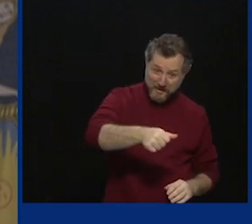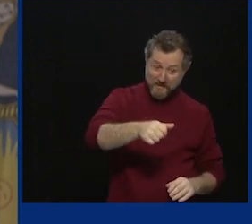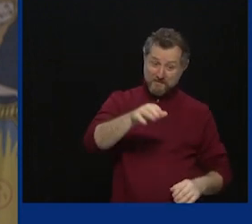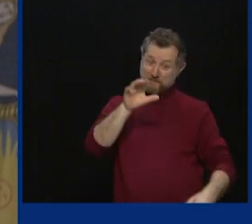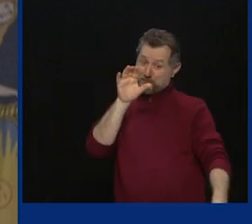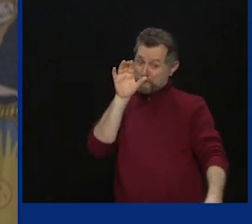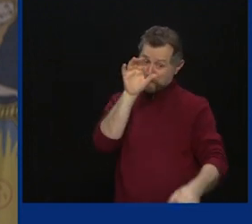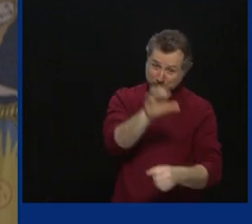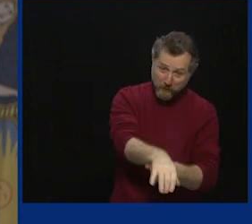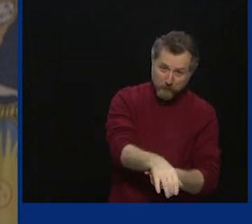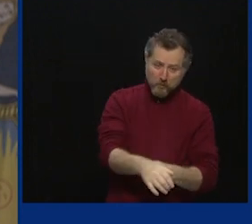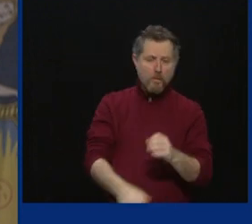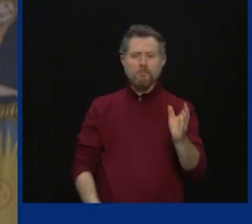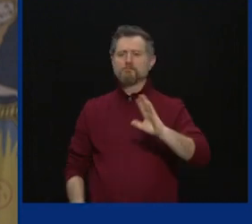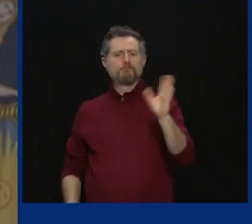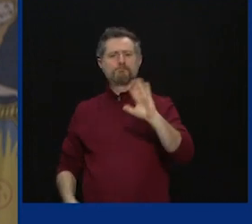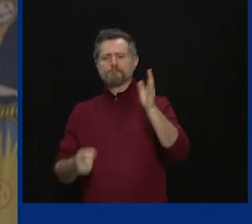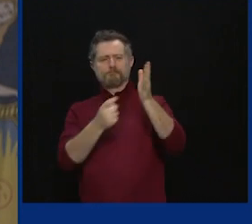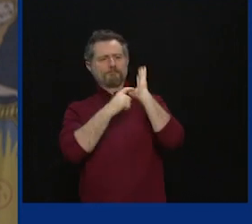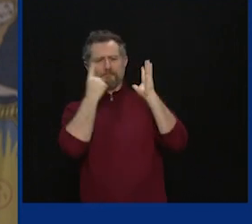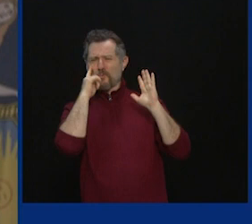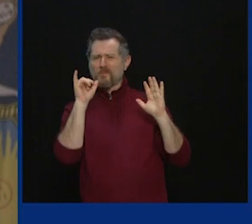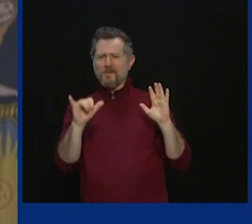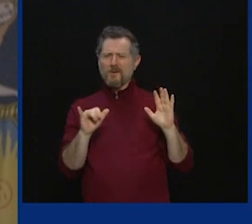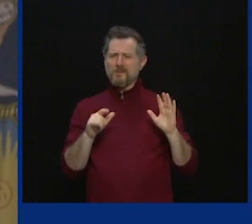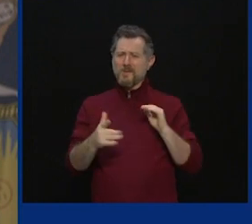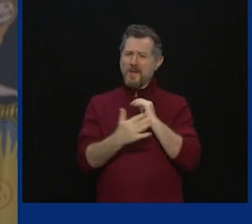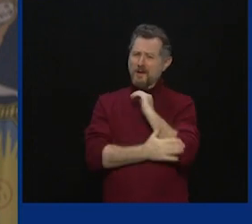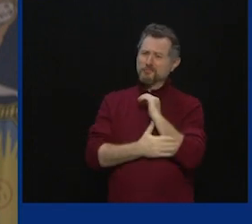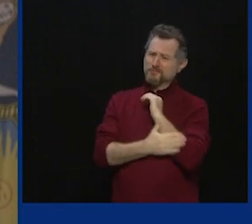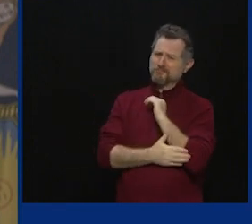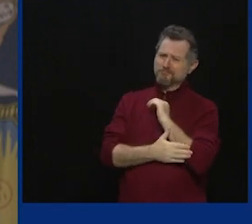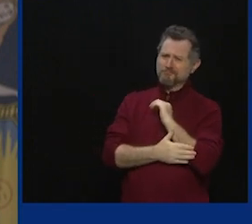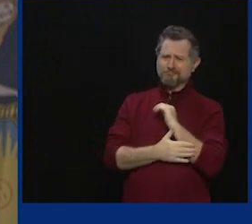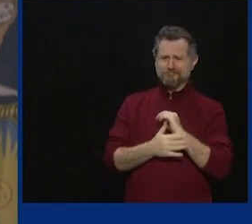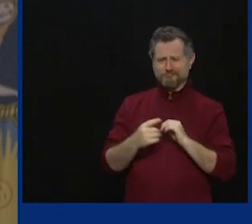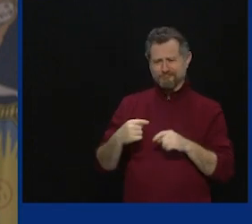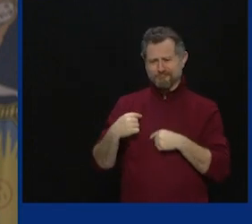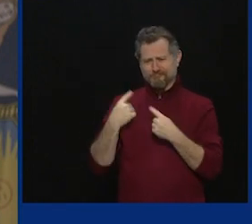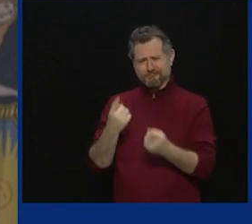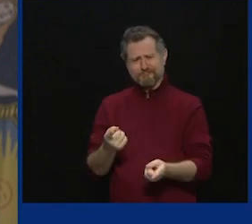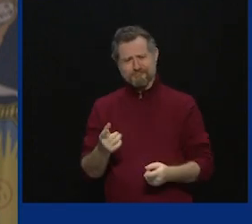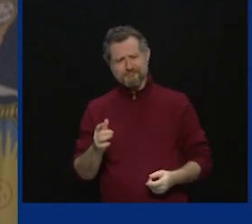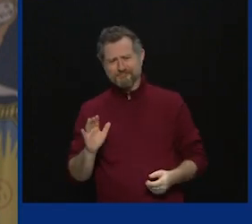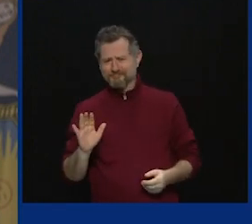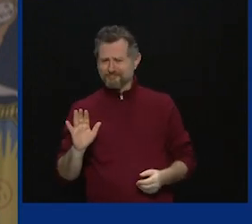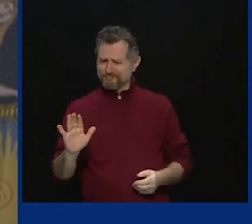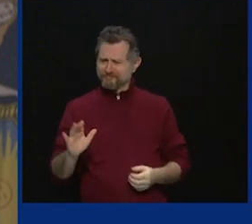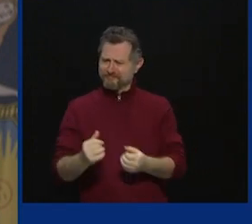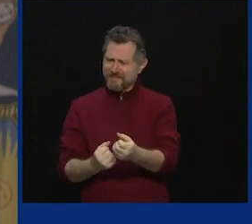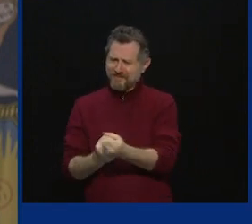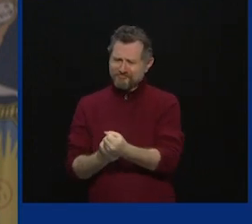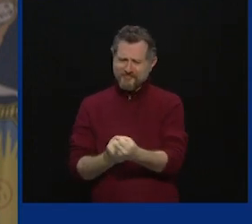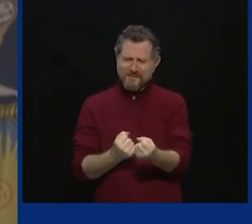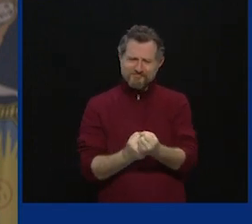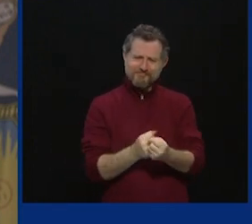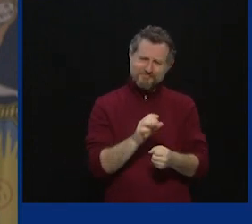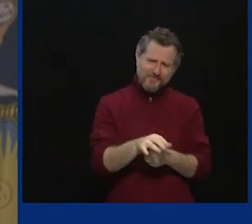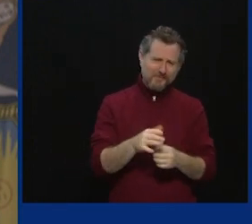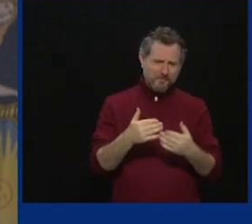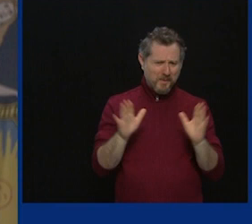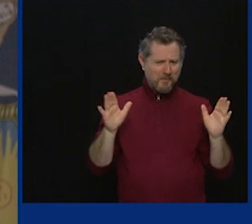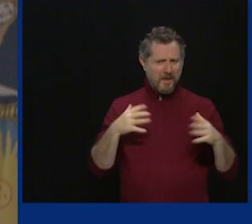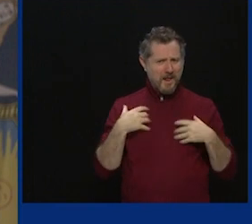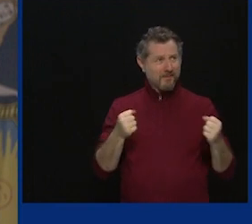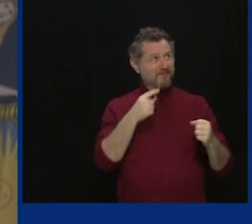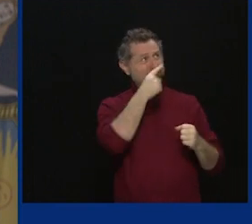to enforce public health requirements. That's what they do. And so we're having those conversations. They were